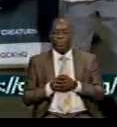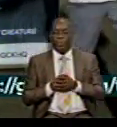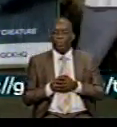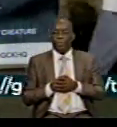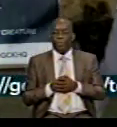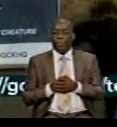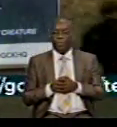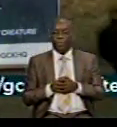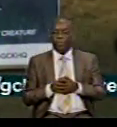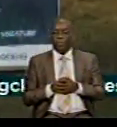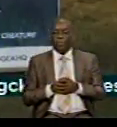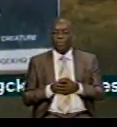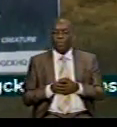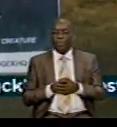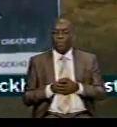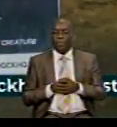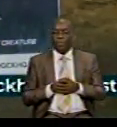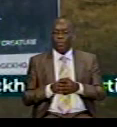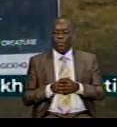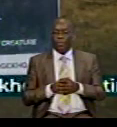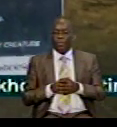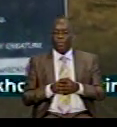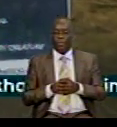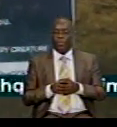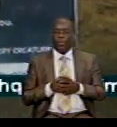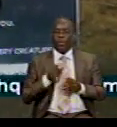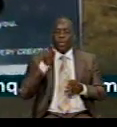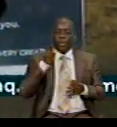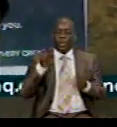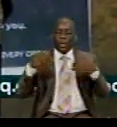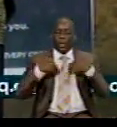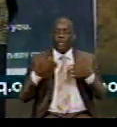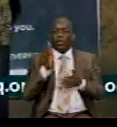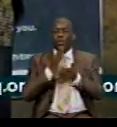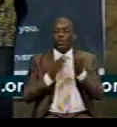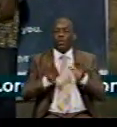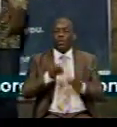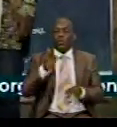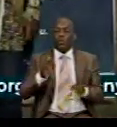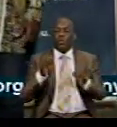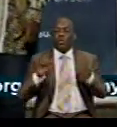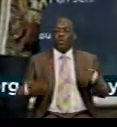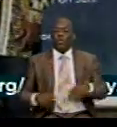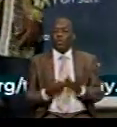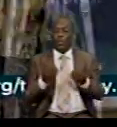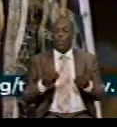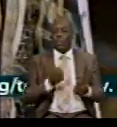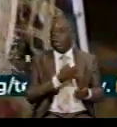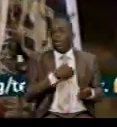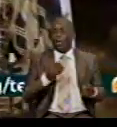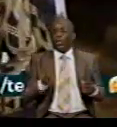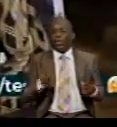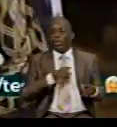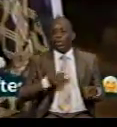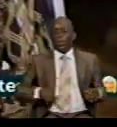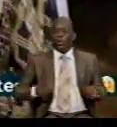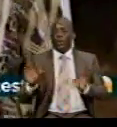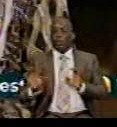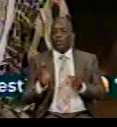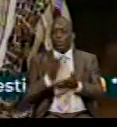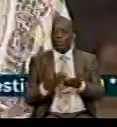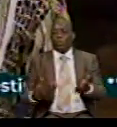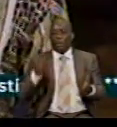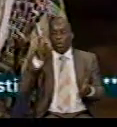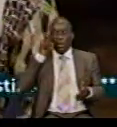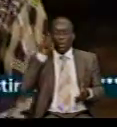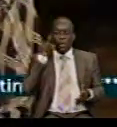spiritual challenges, but the Lord did something for him, so he's here to testify. Just praise the Lord. Hallelujah. I want to thank